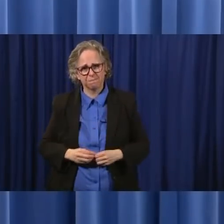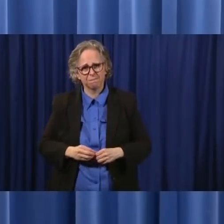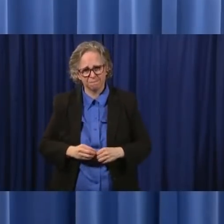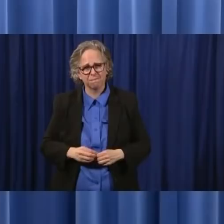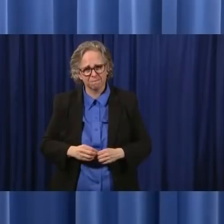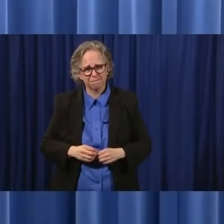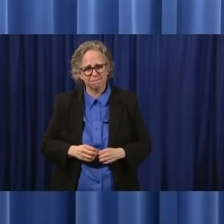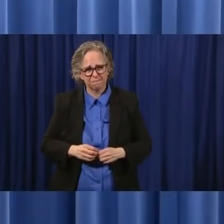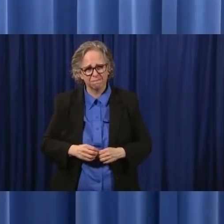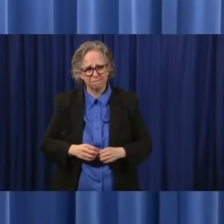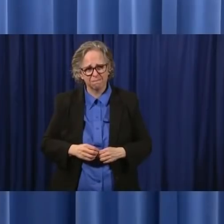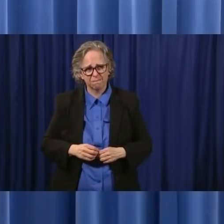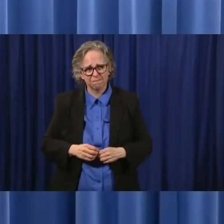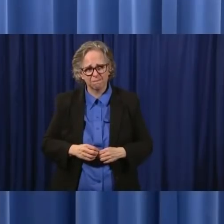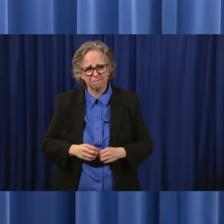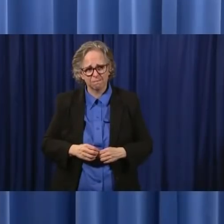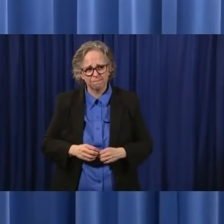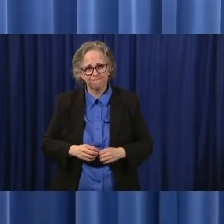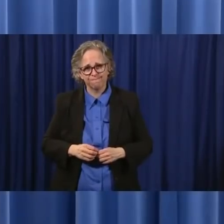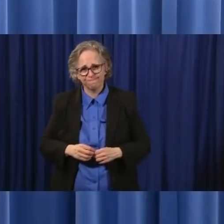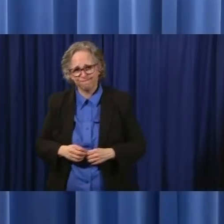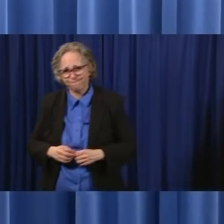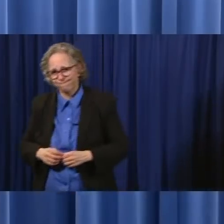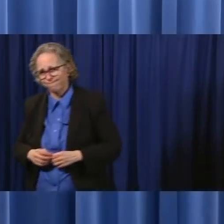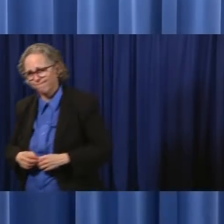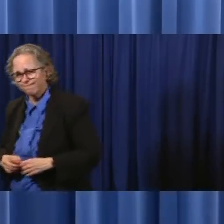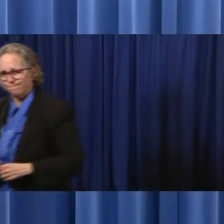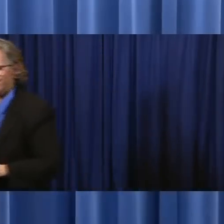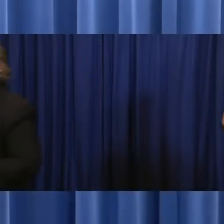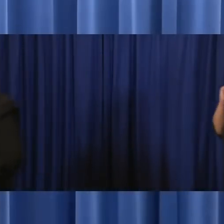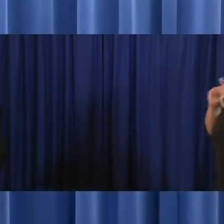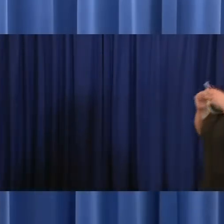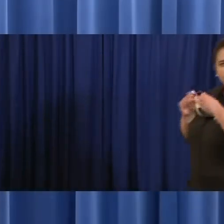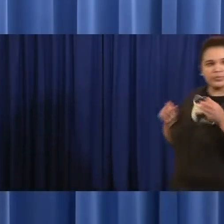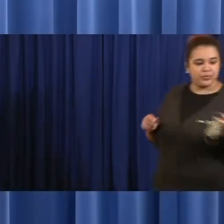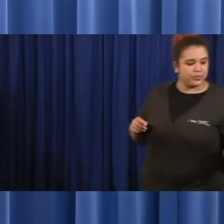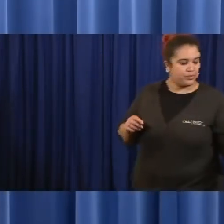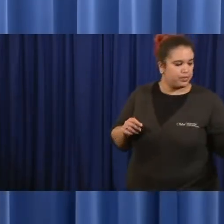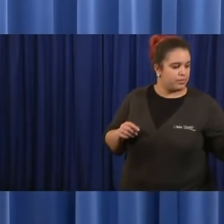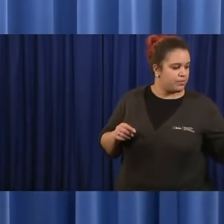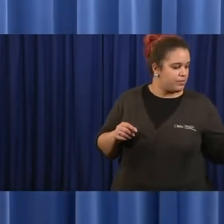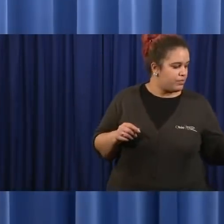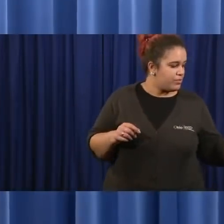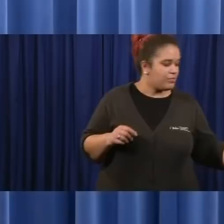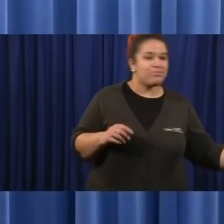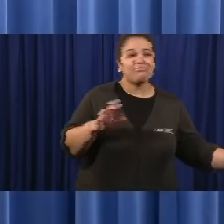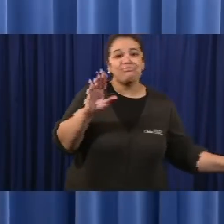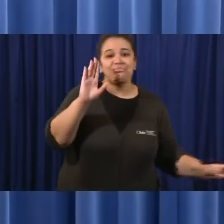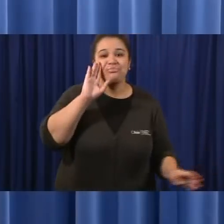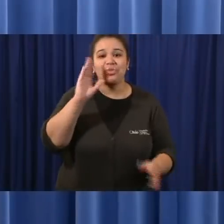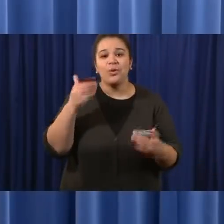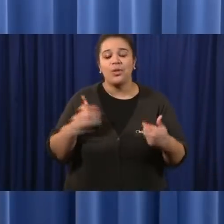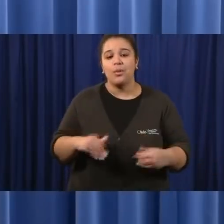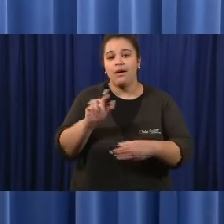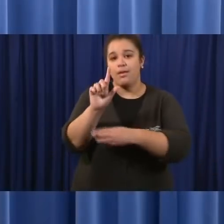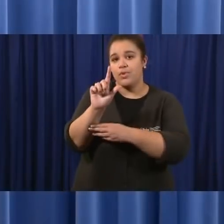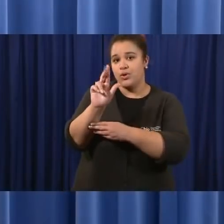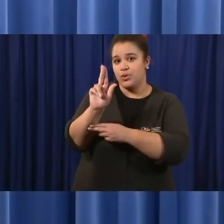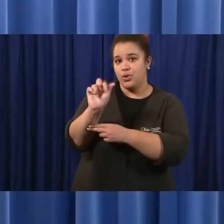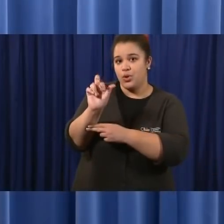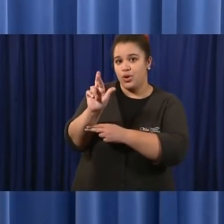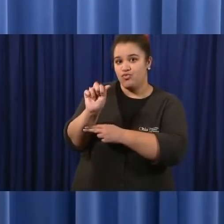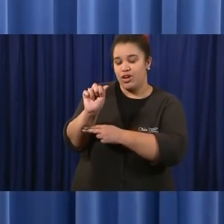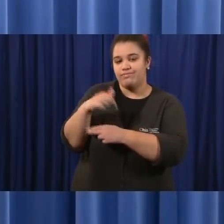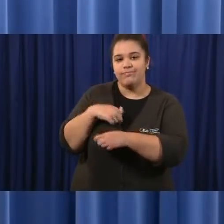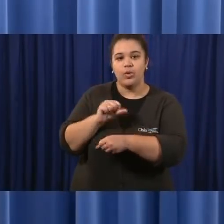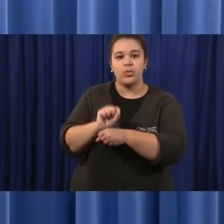This is Laura Hancock from Cleveland.com. As we've talked about here, COVID